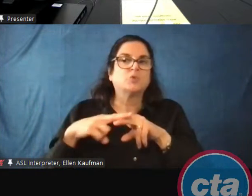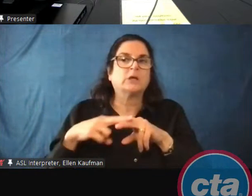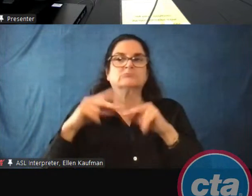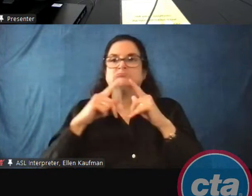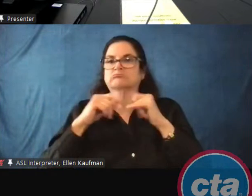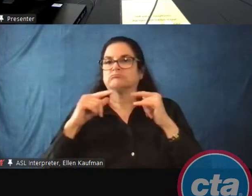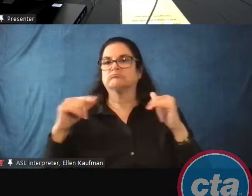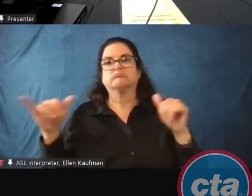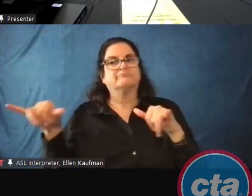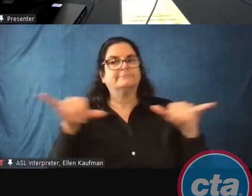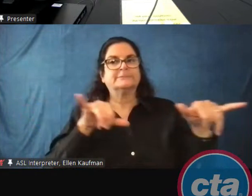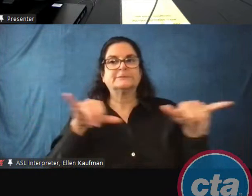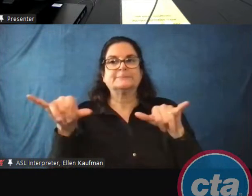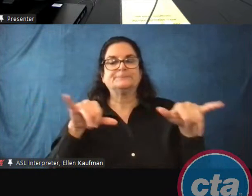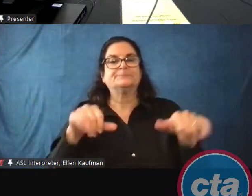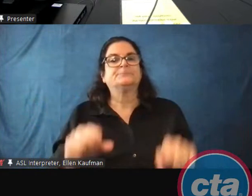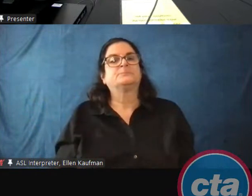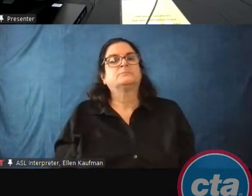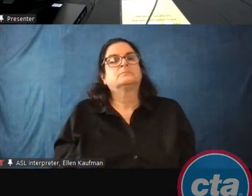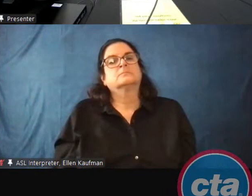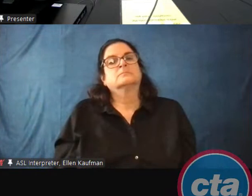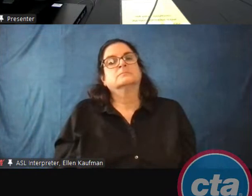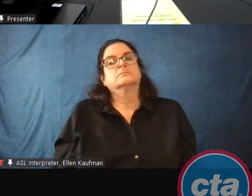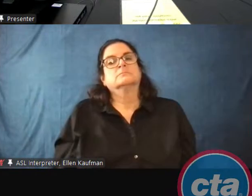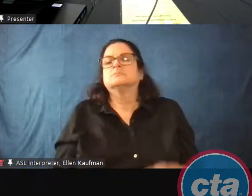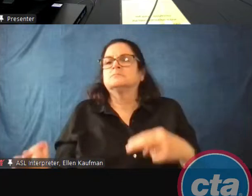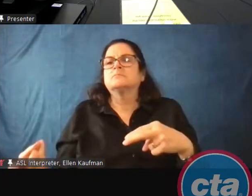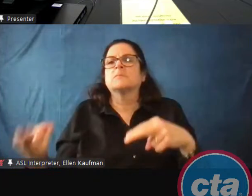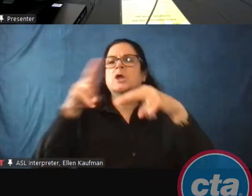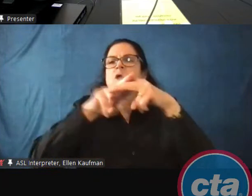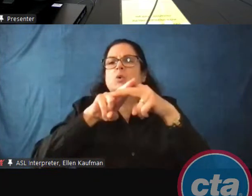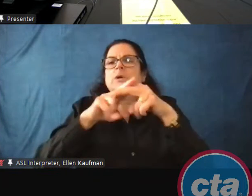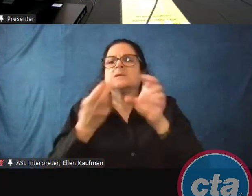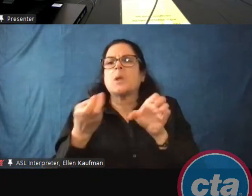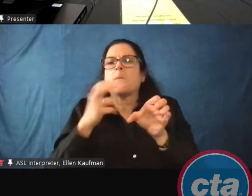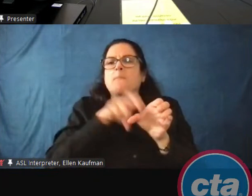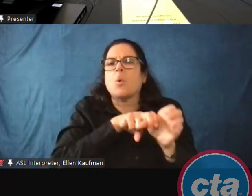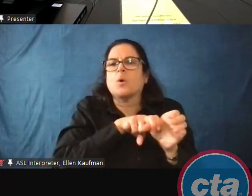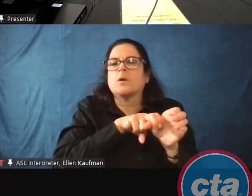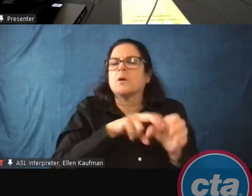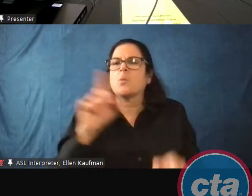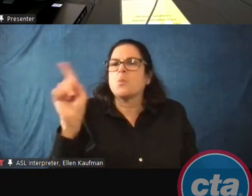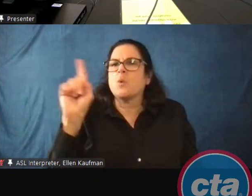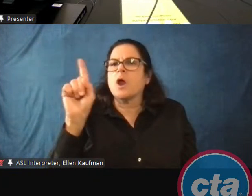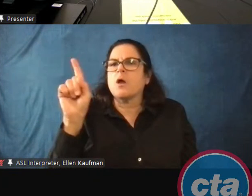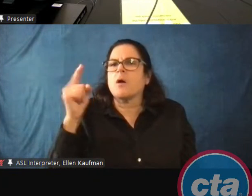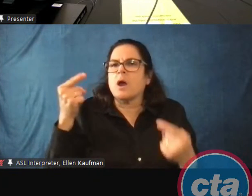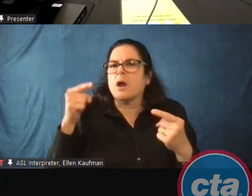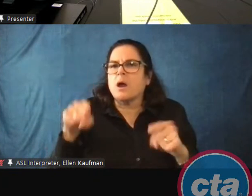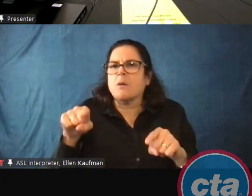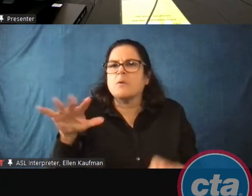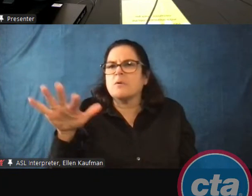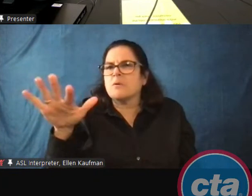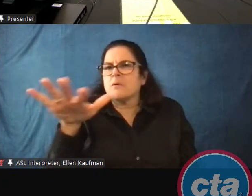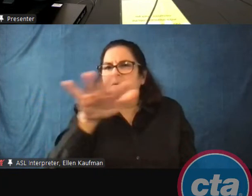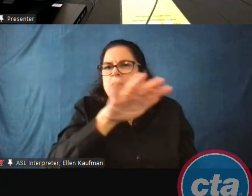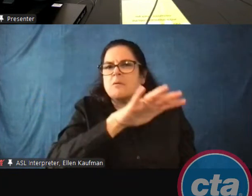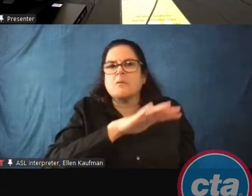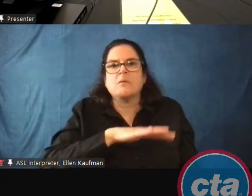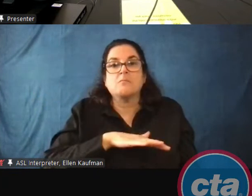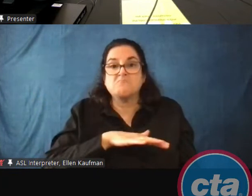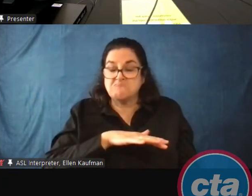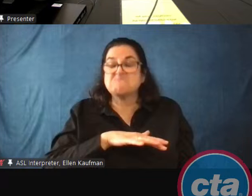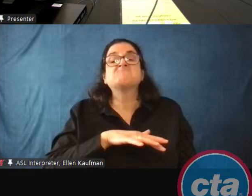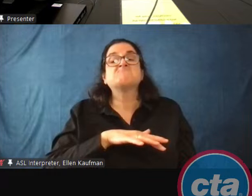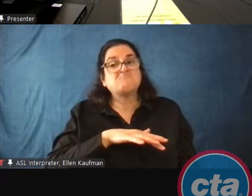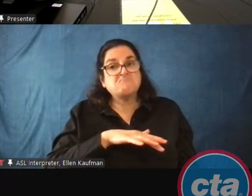So where do these increased boarding occur? The nice thing is we are looking at